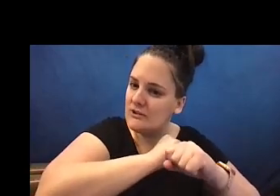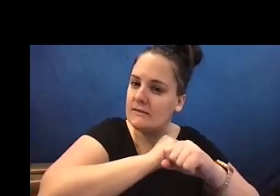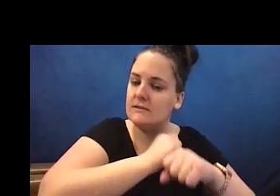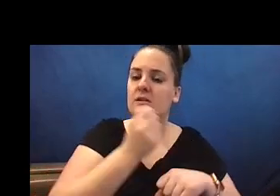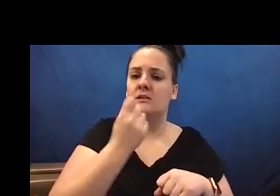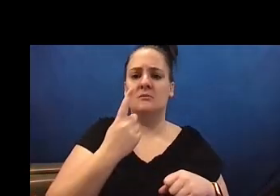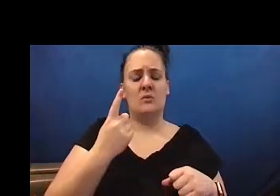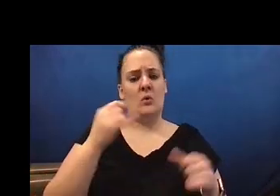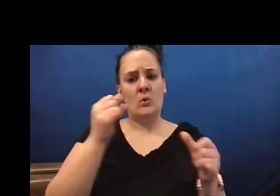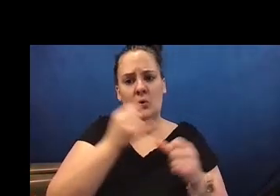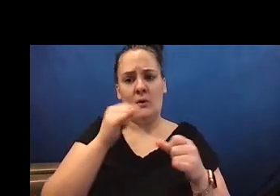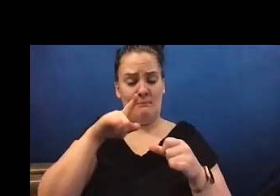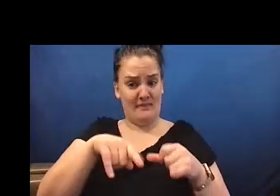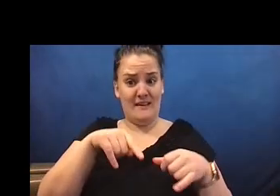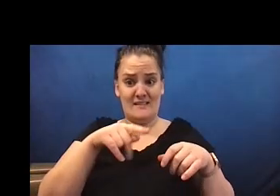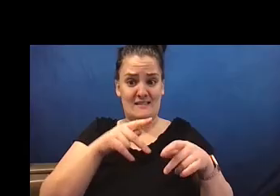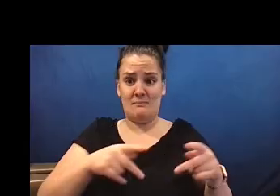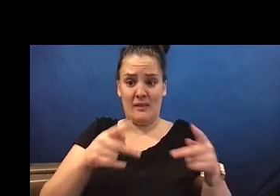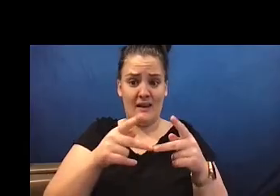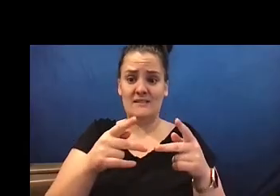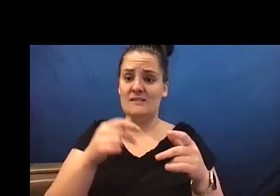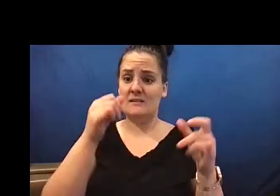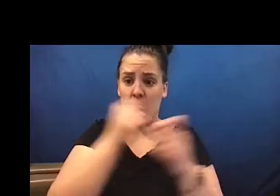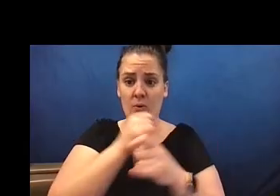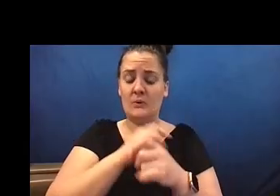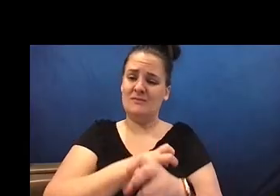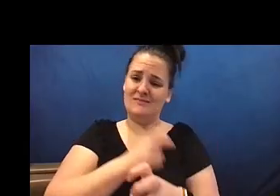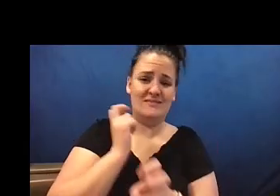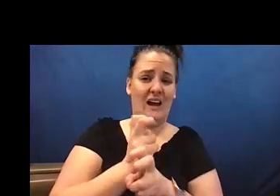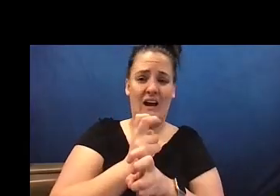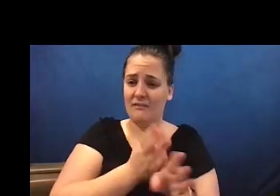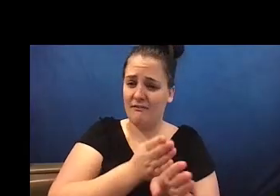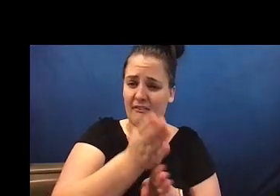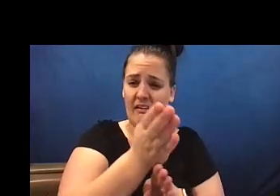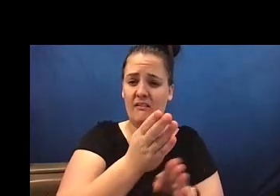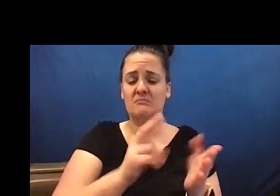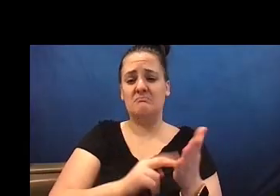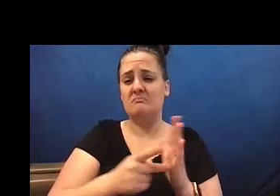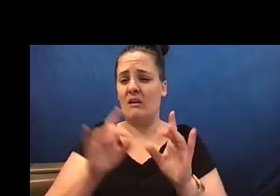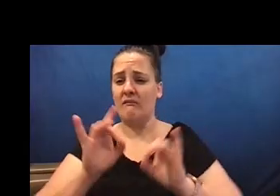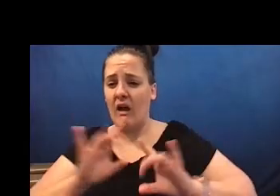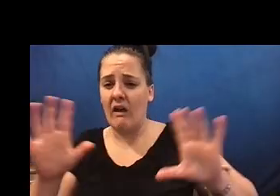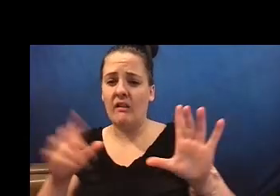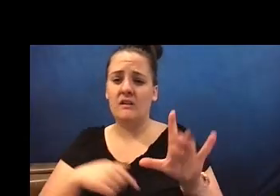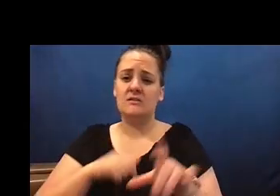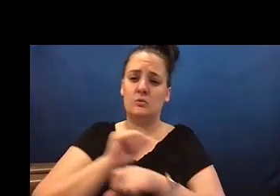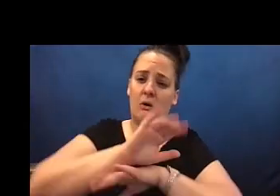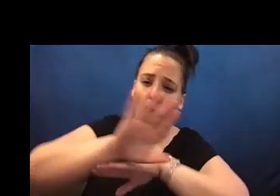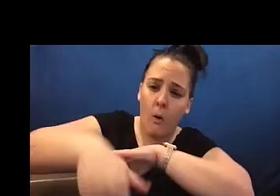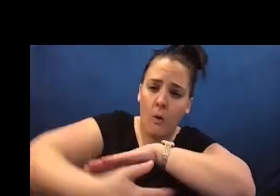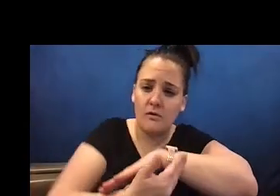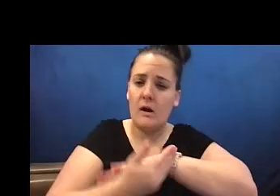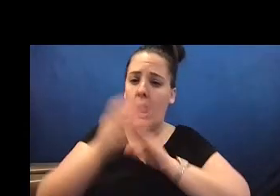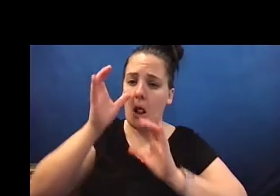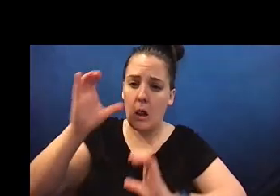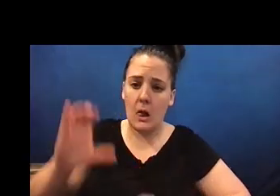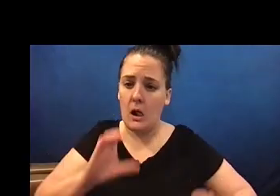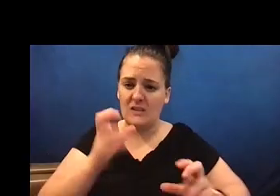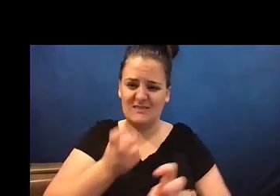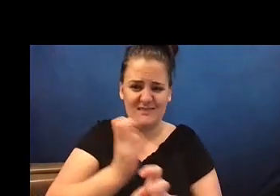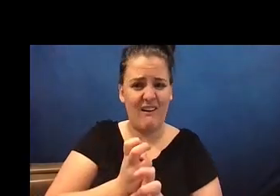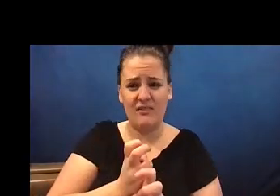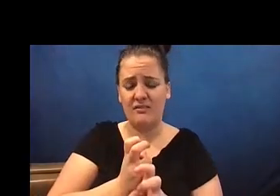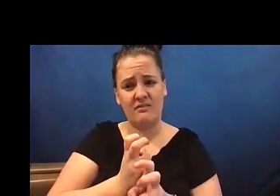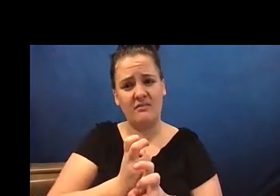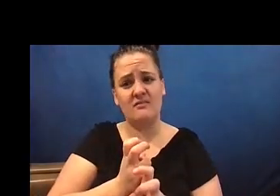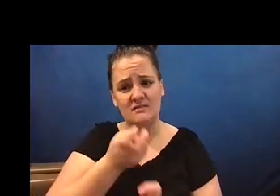in, whether it's workplace violence or other things, or frankly, just the hours and working night shifts. But being